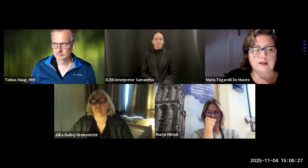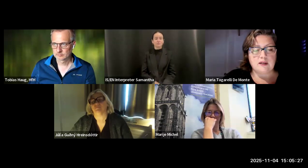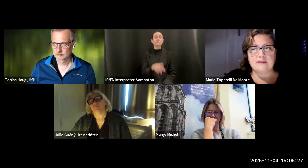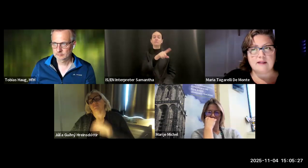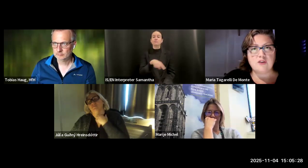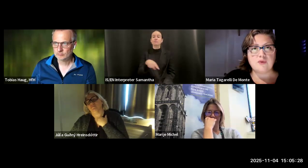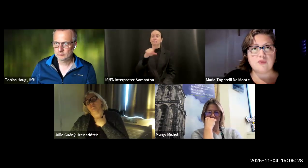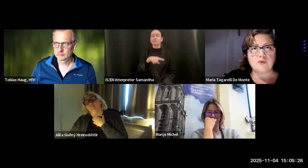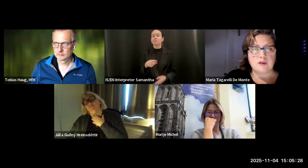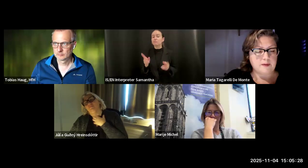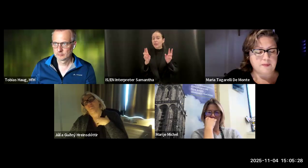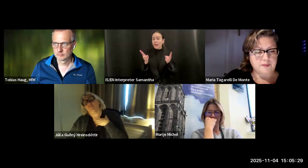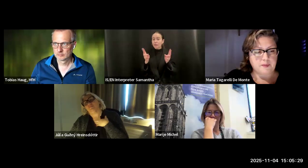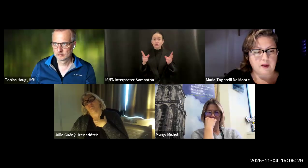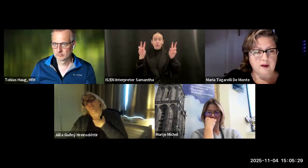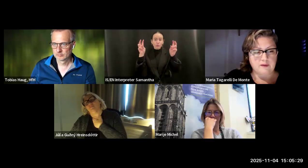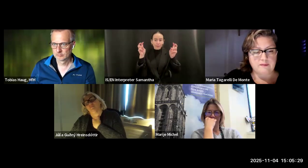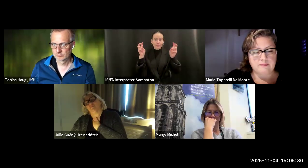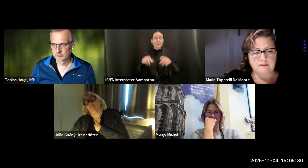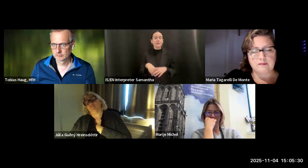natural text, natural